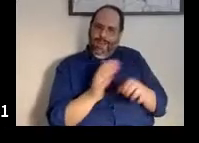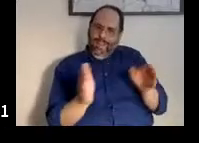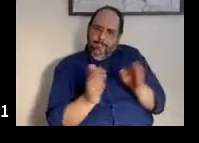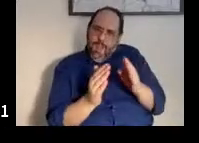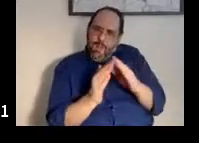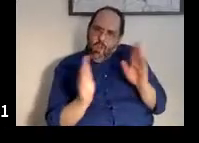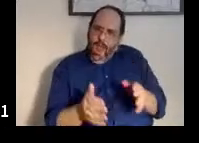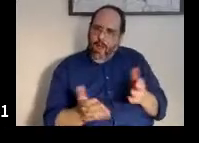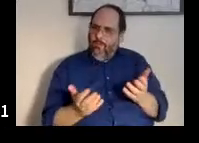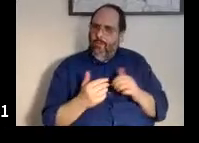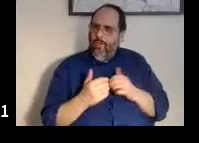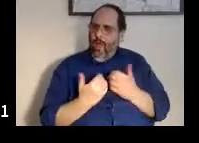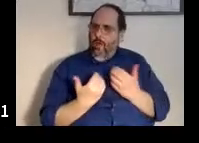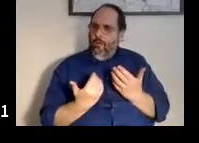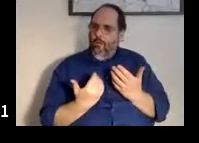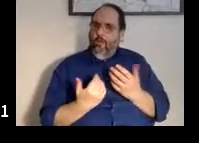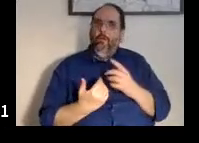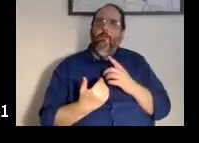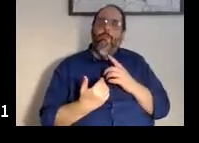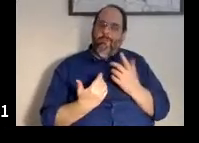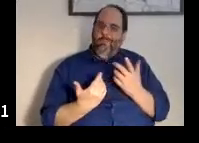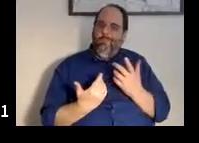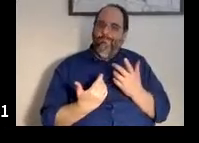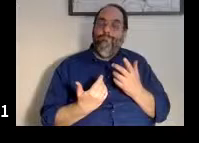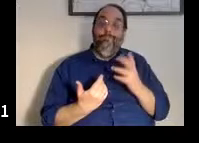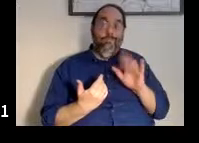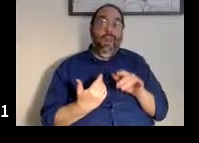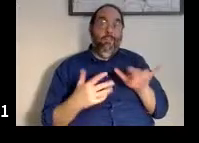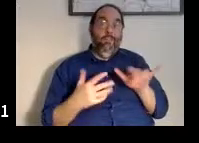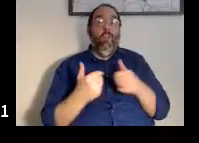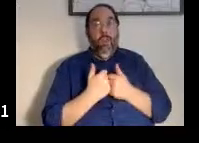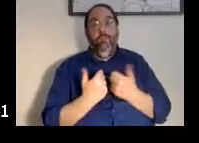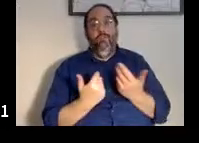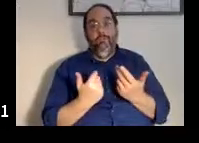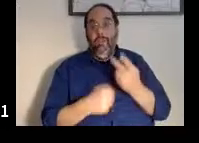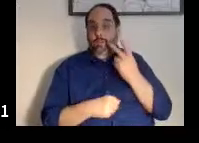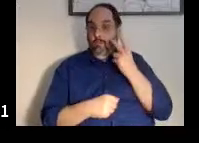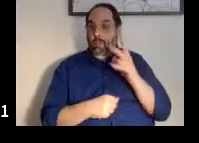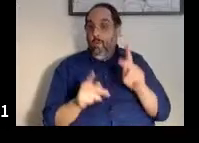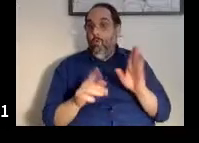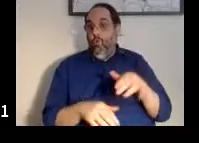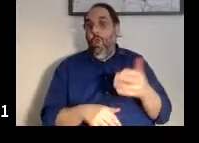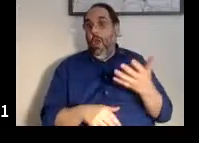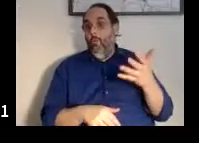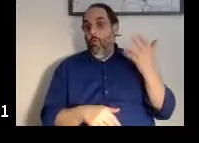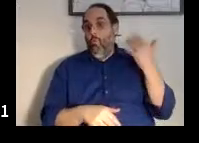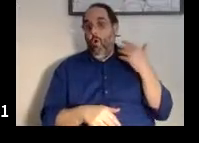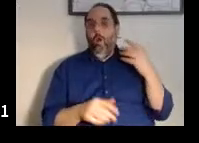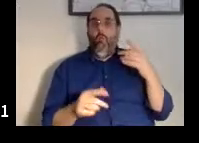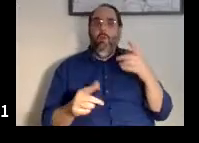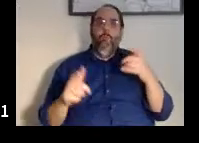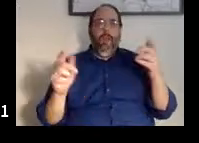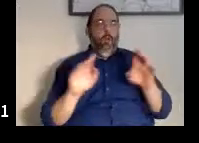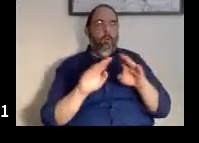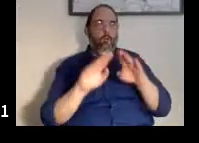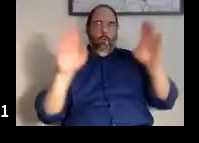house to actually play? So that can be a real challenge. I've seen it done with a larger